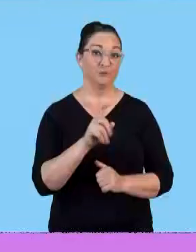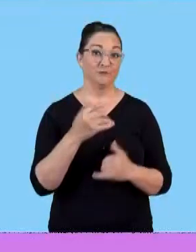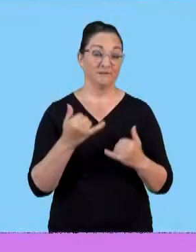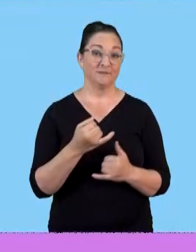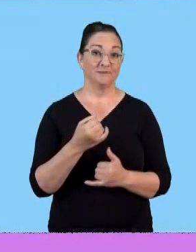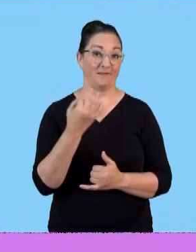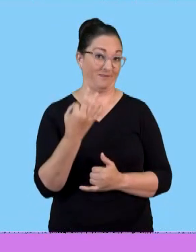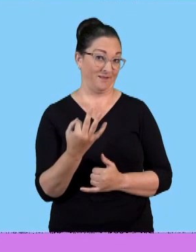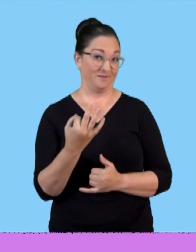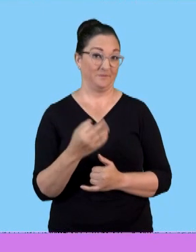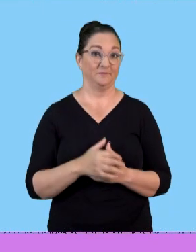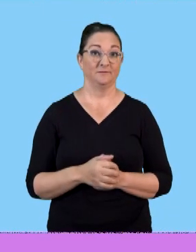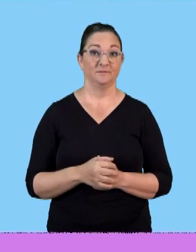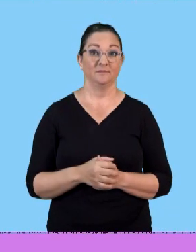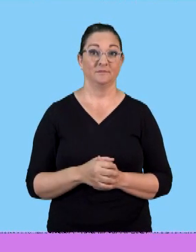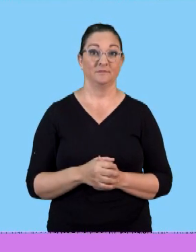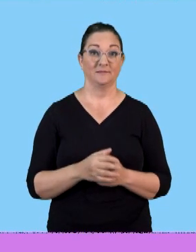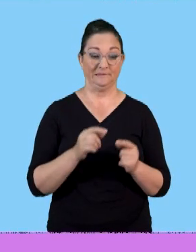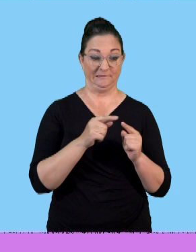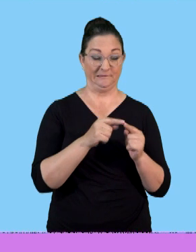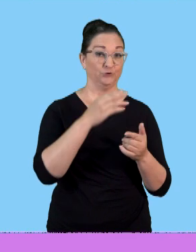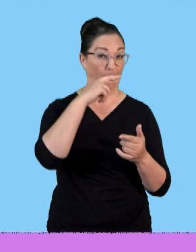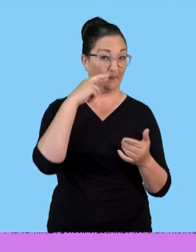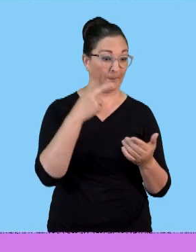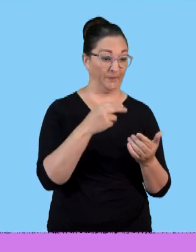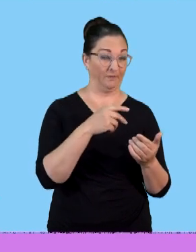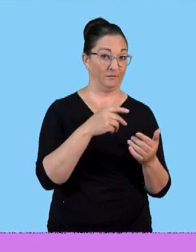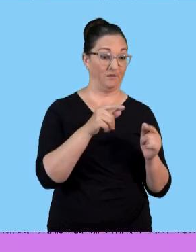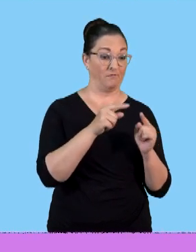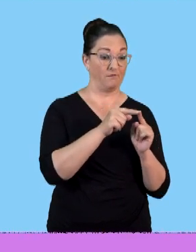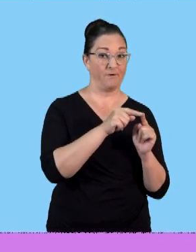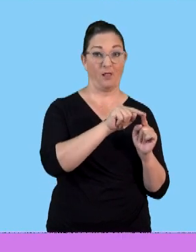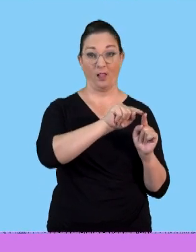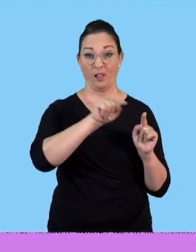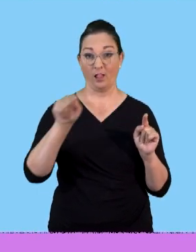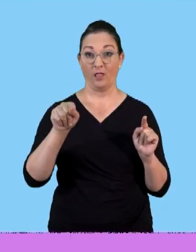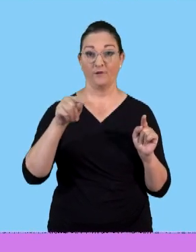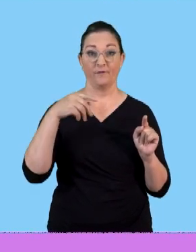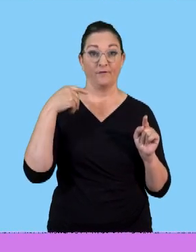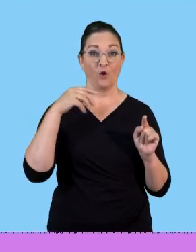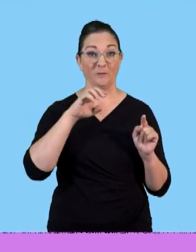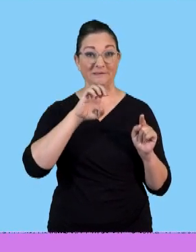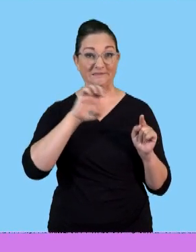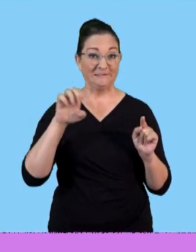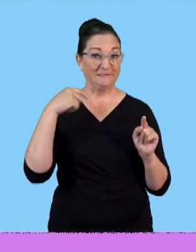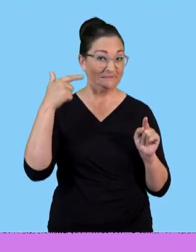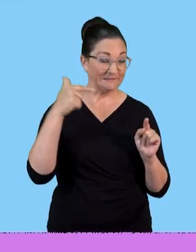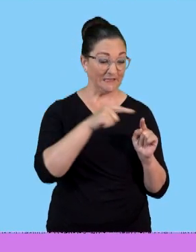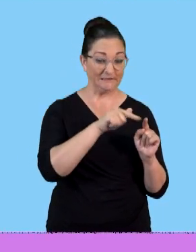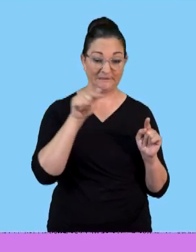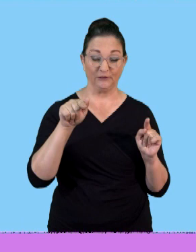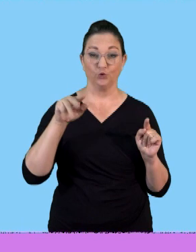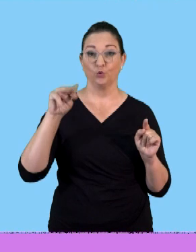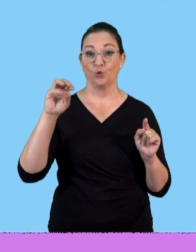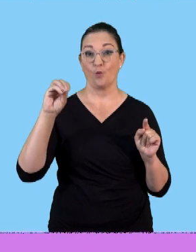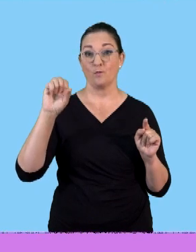Question number 3 says, the actual distance from East London to Mossel Bay is 650